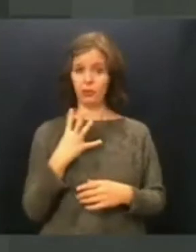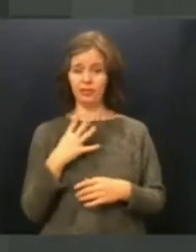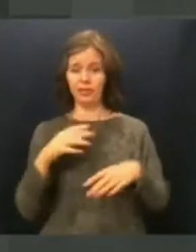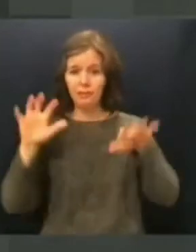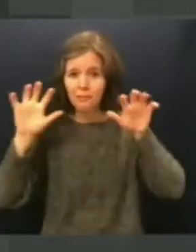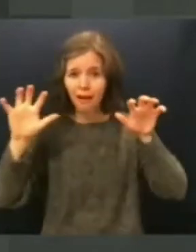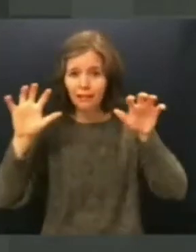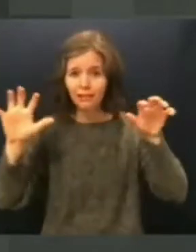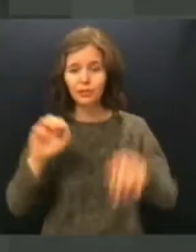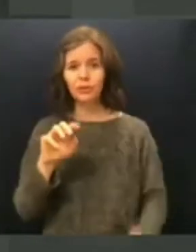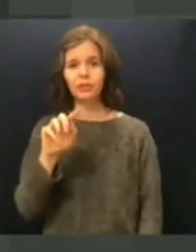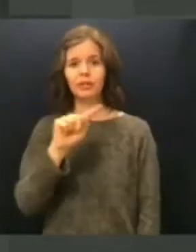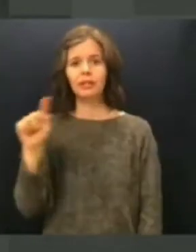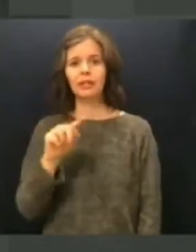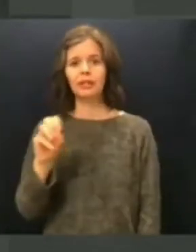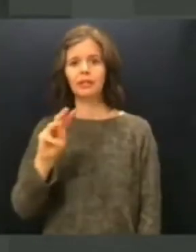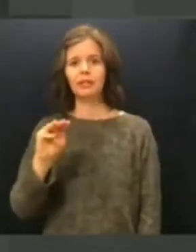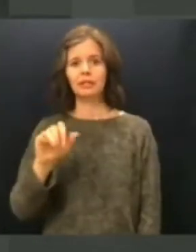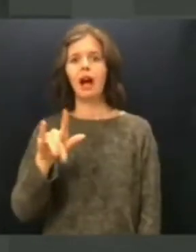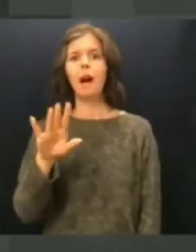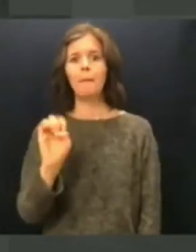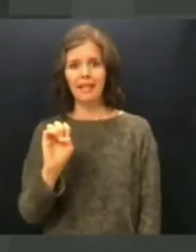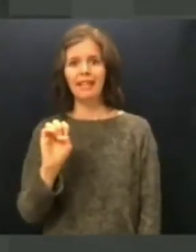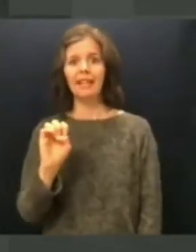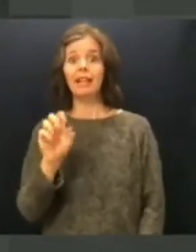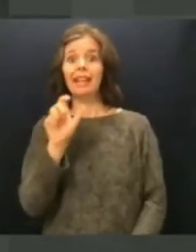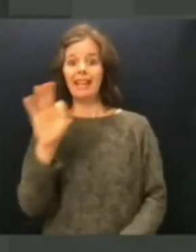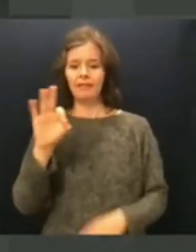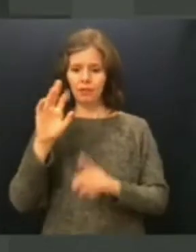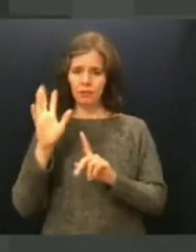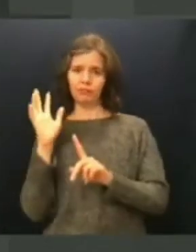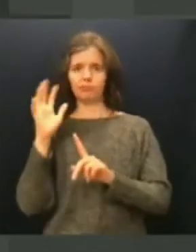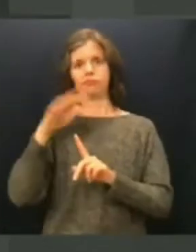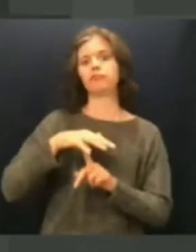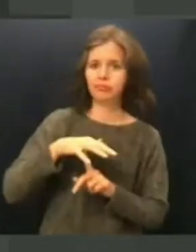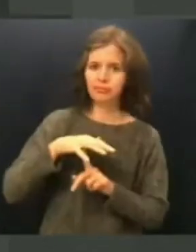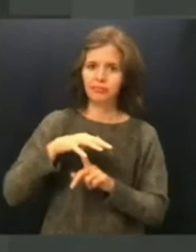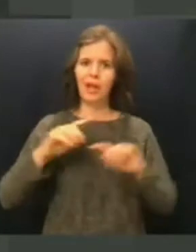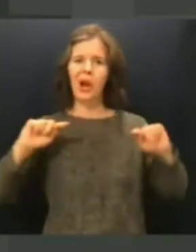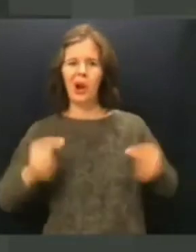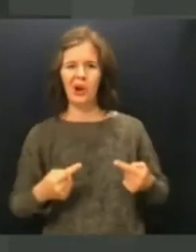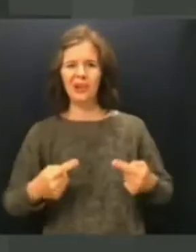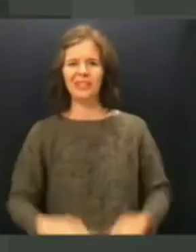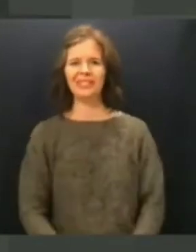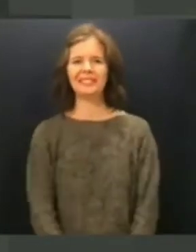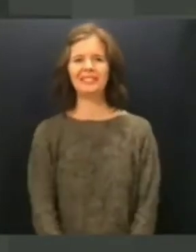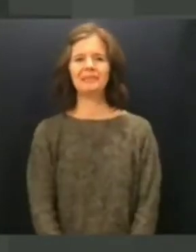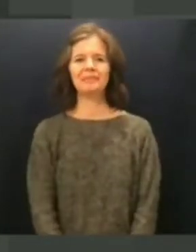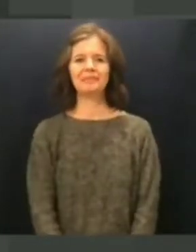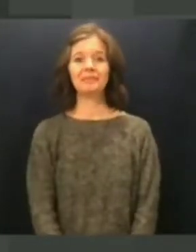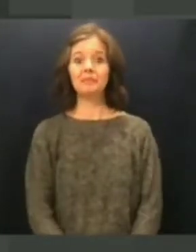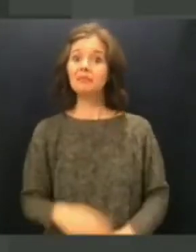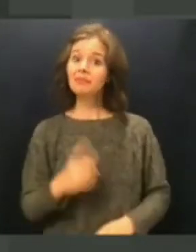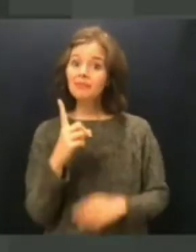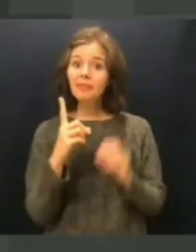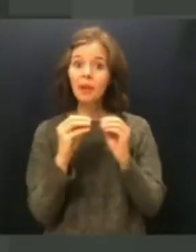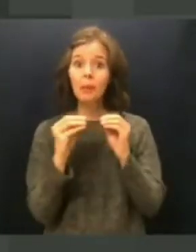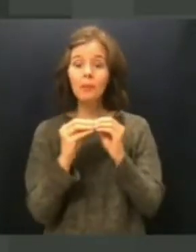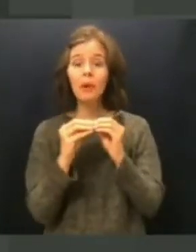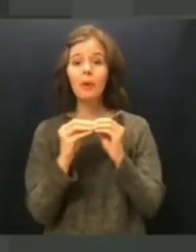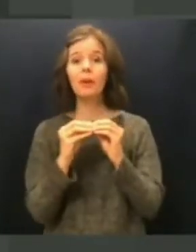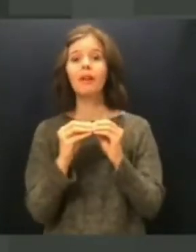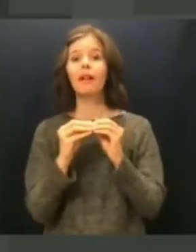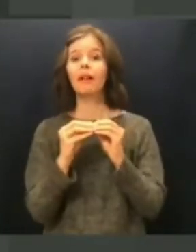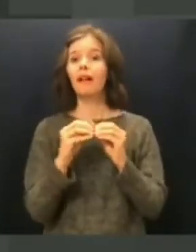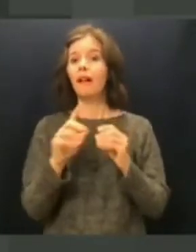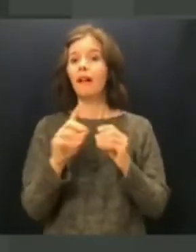these dripstones, you will get hurt. Poor zombie. There's another interesting mechanic in the dripstone caves. Yes,